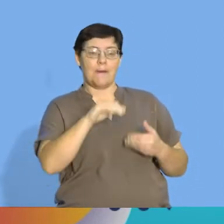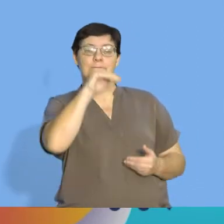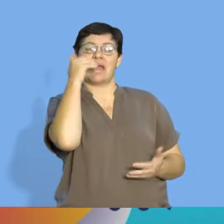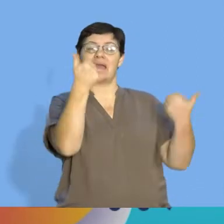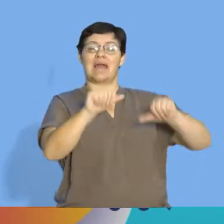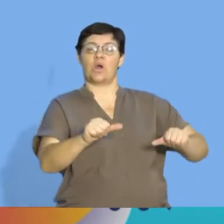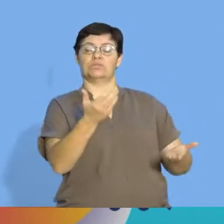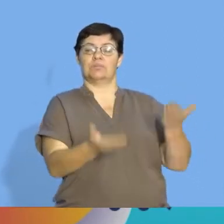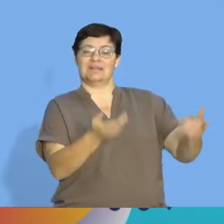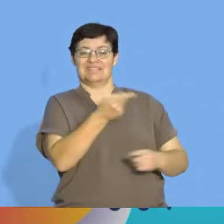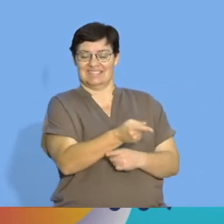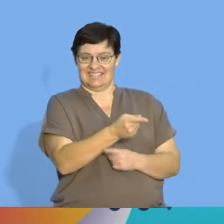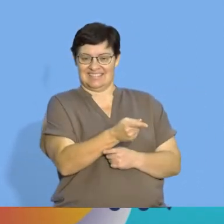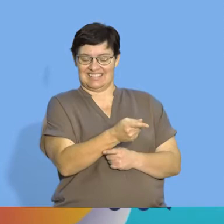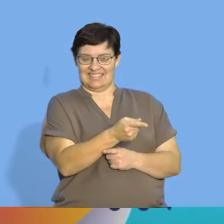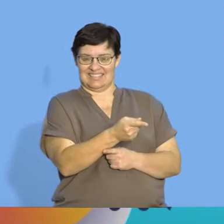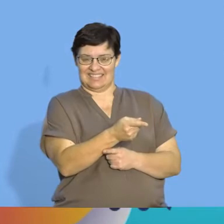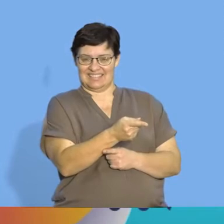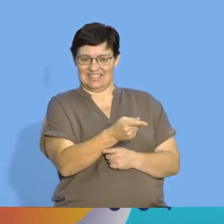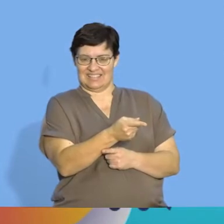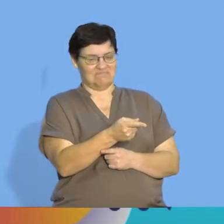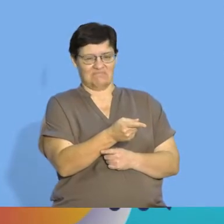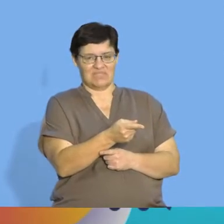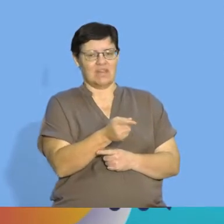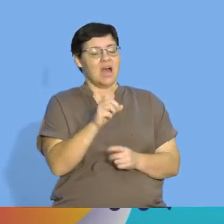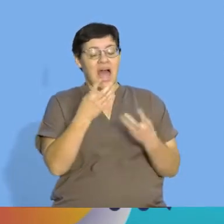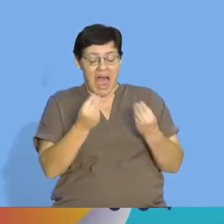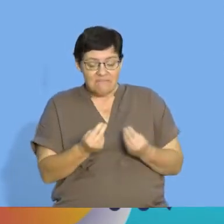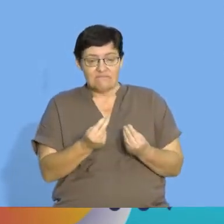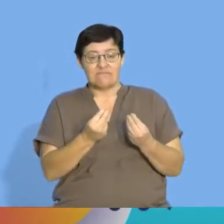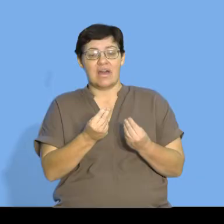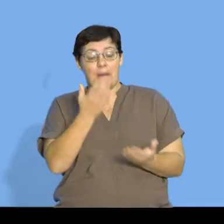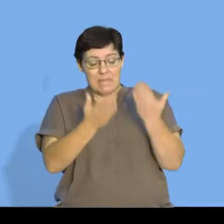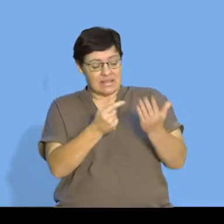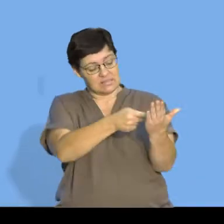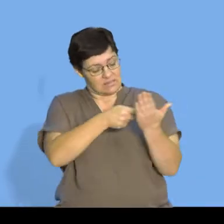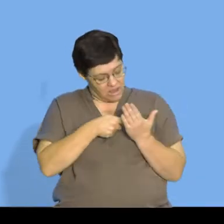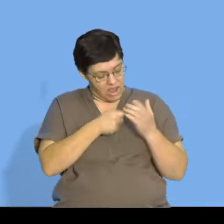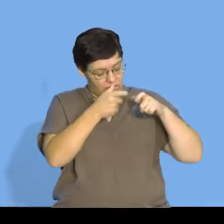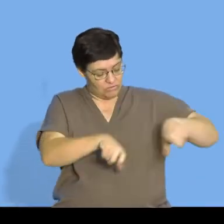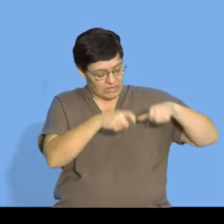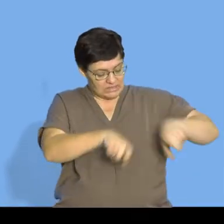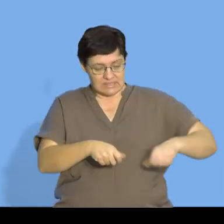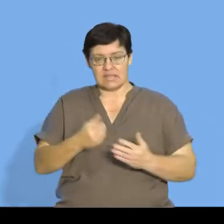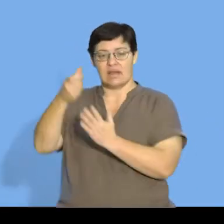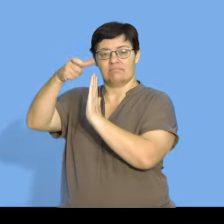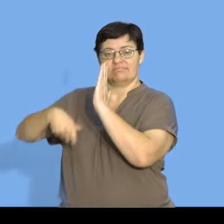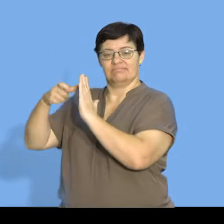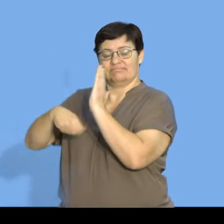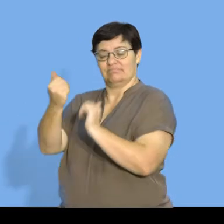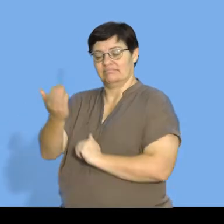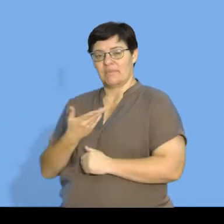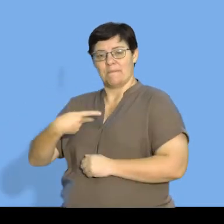That means it would give you the balance of your receipts and payments and therefore not the profit that you have